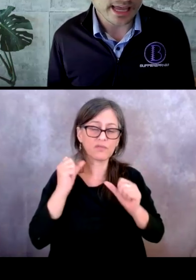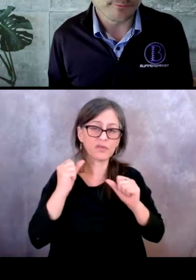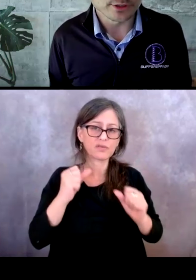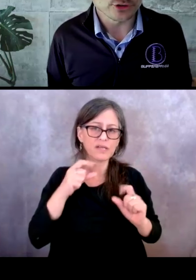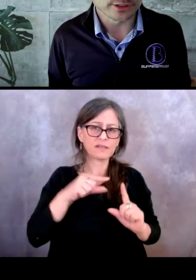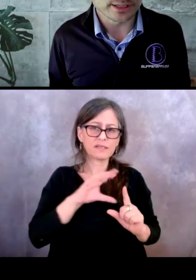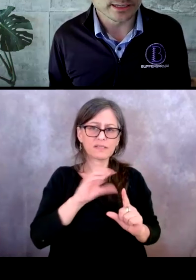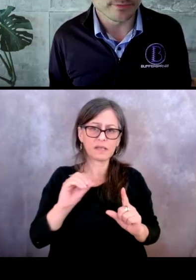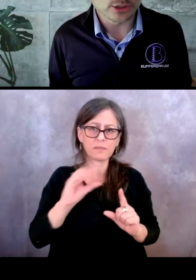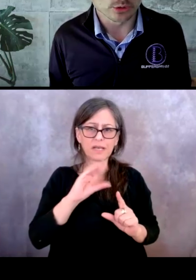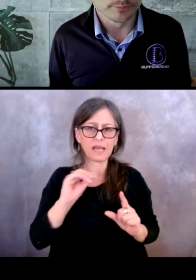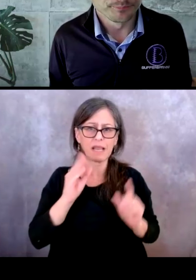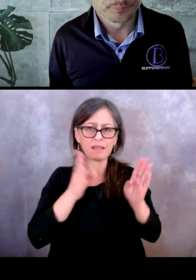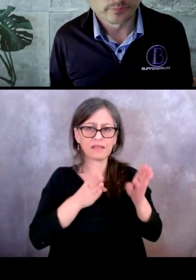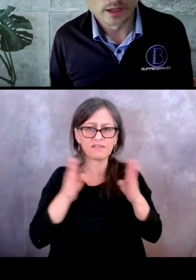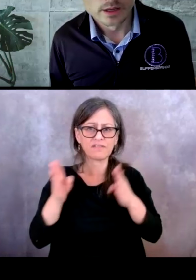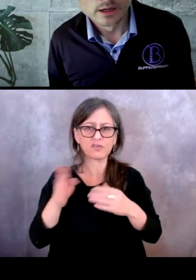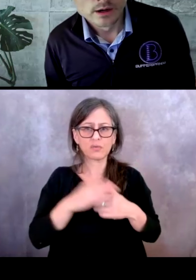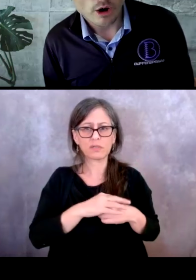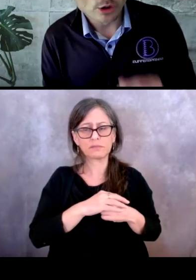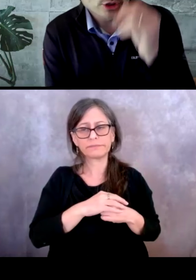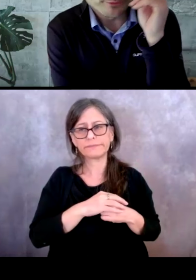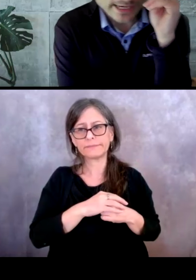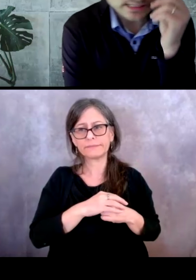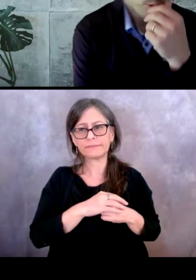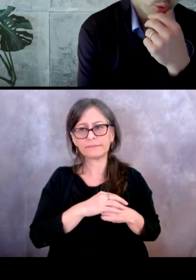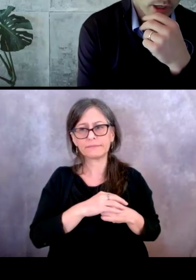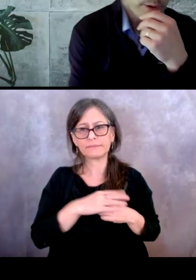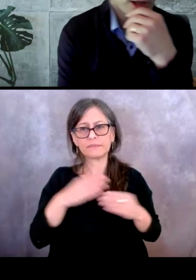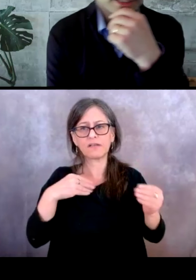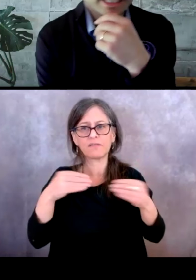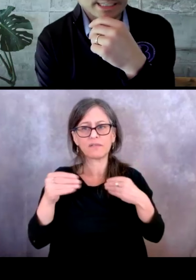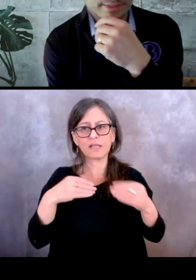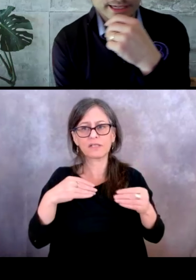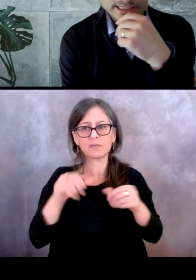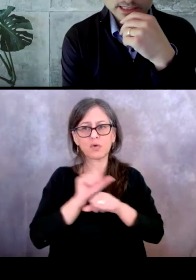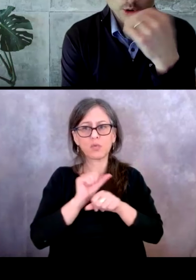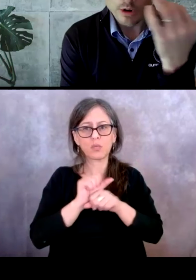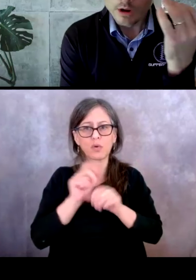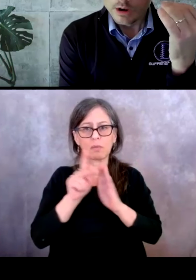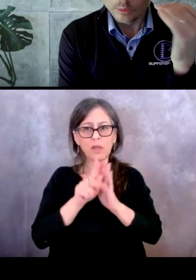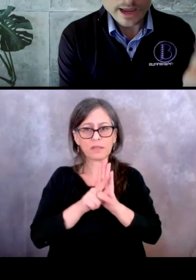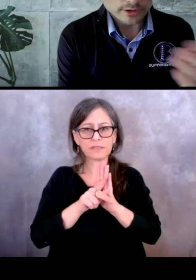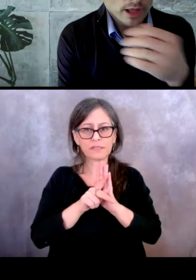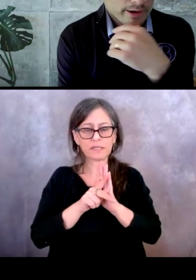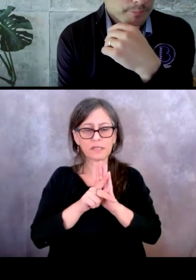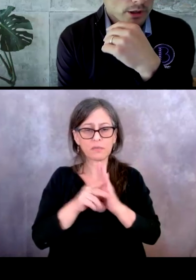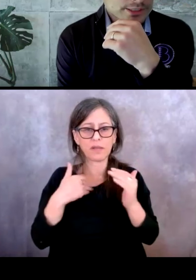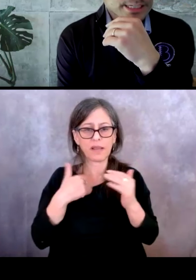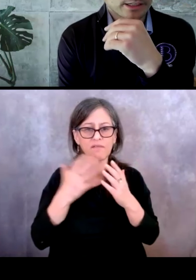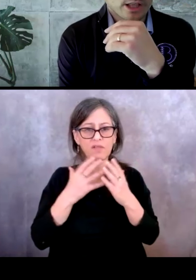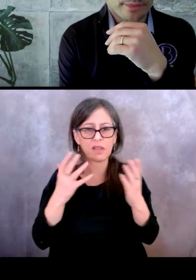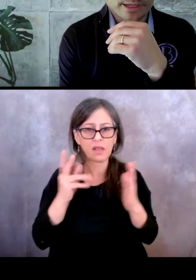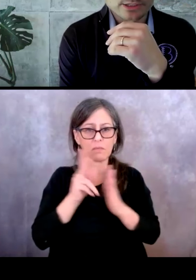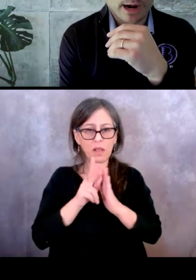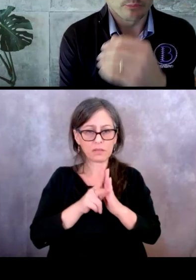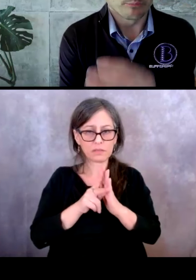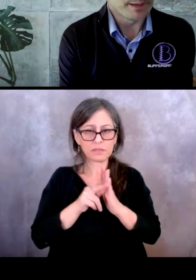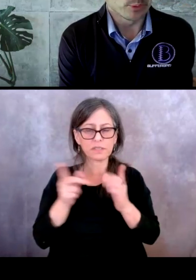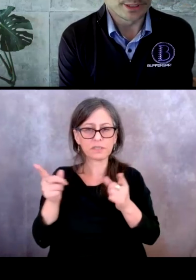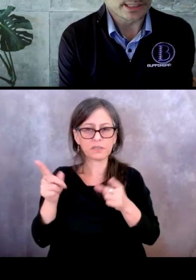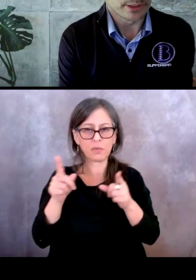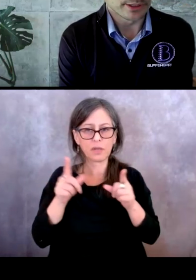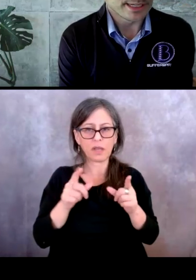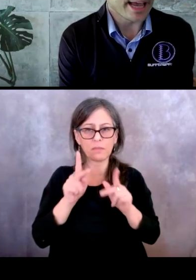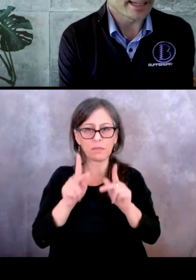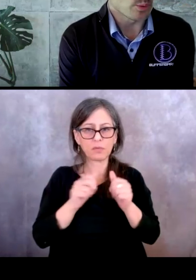company and for the strength of the individual. Also, flexible work policies and things. So we have a lot of policies and a lot of things around